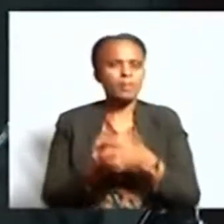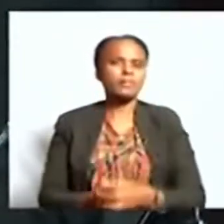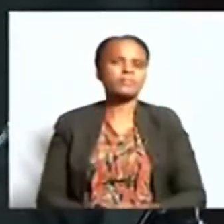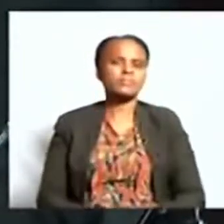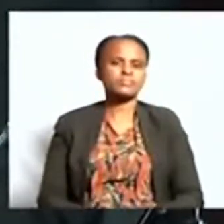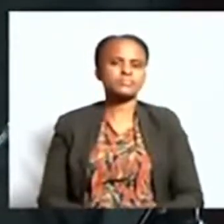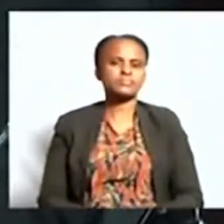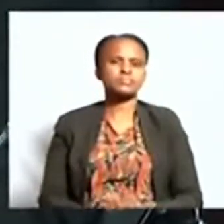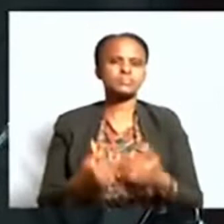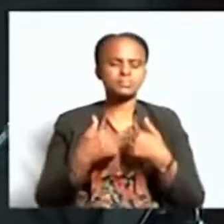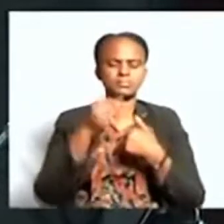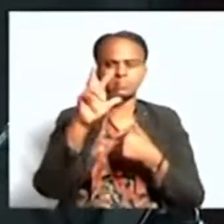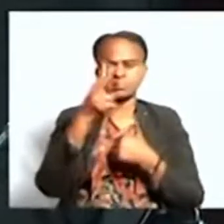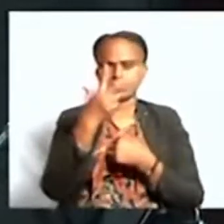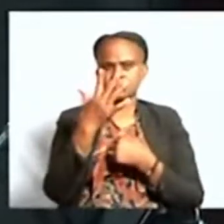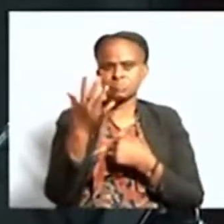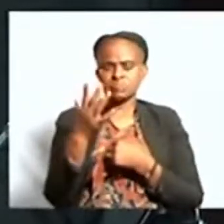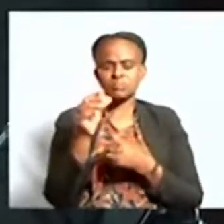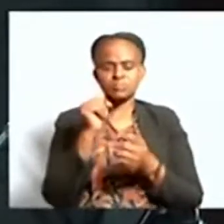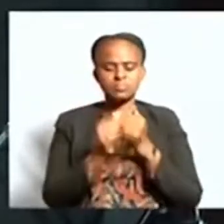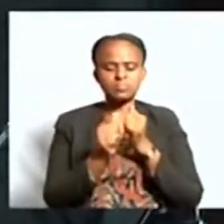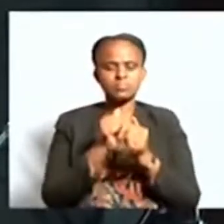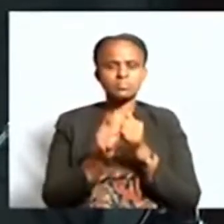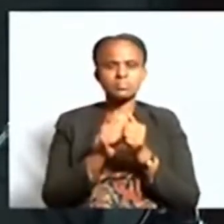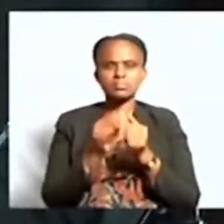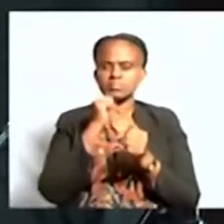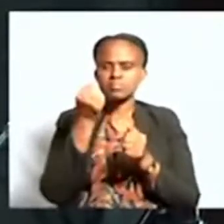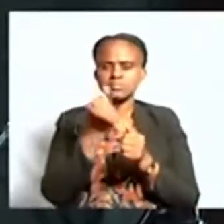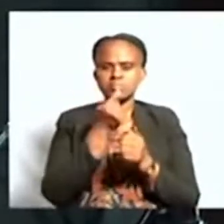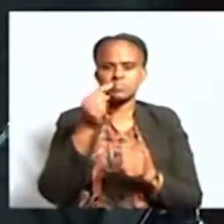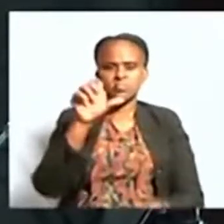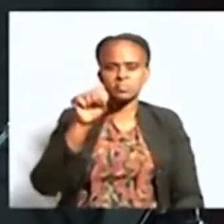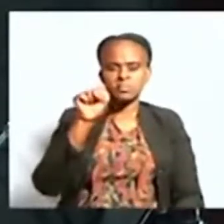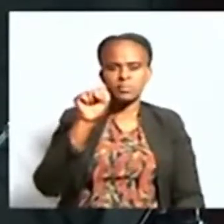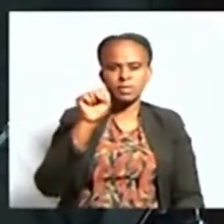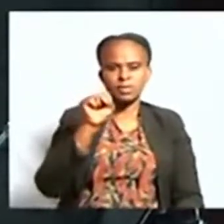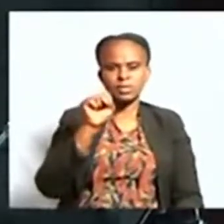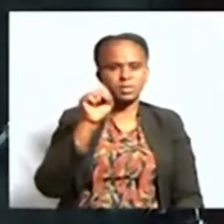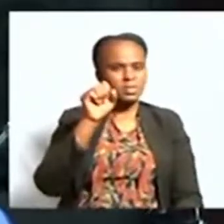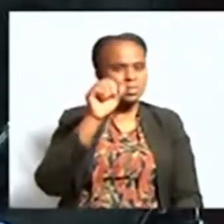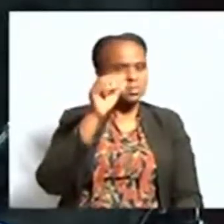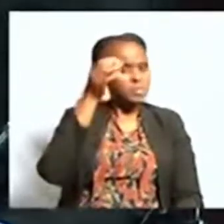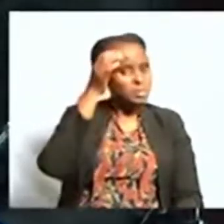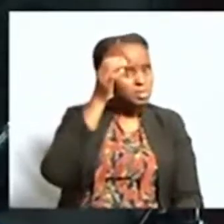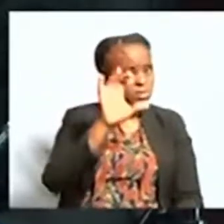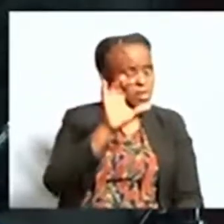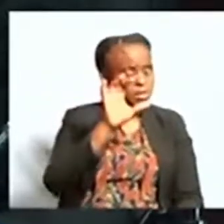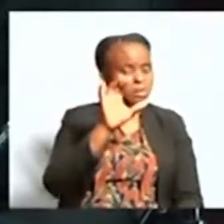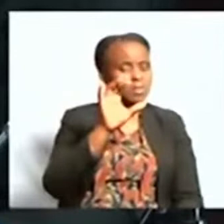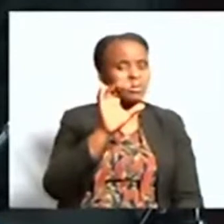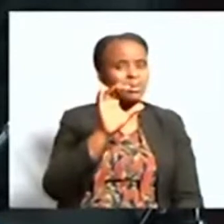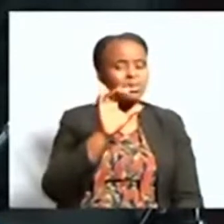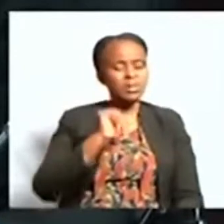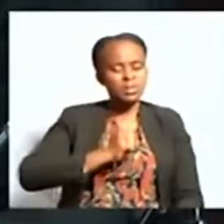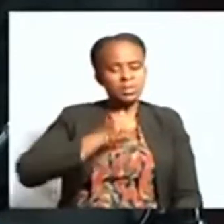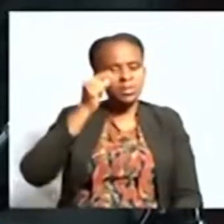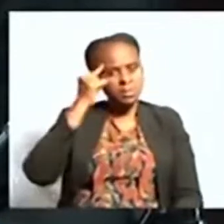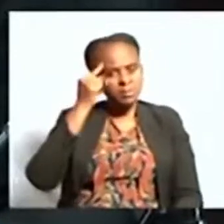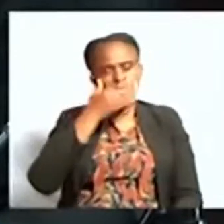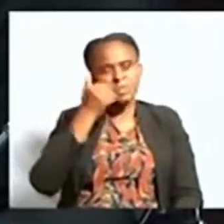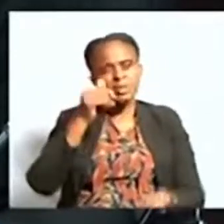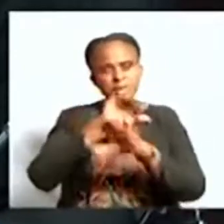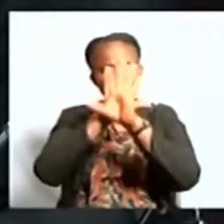there's a third station that is other than Silverest and Chingora. So we thought that should be